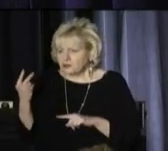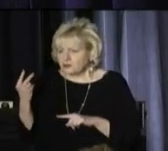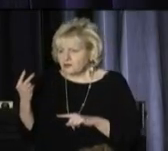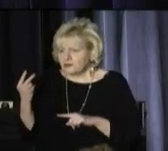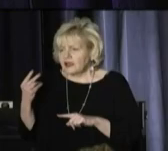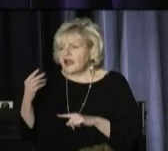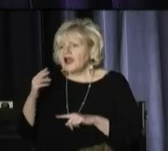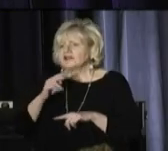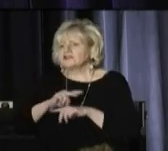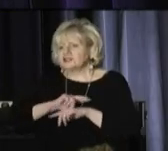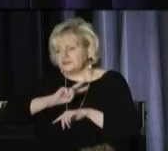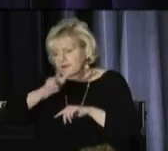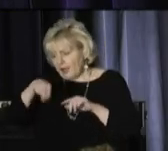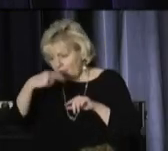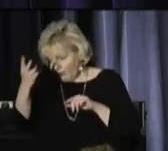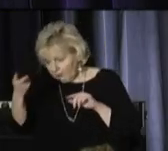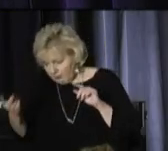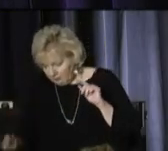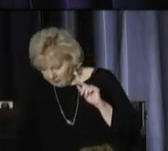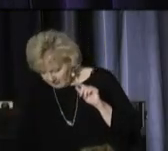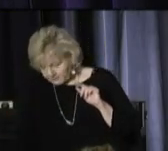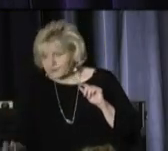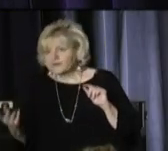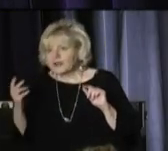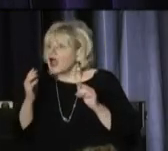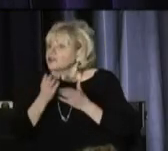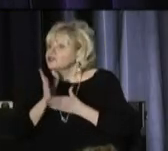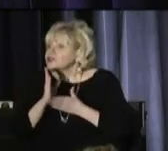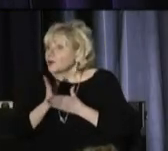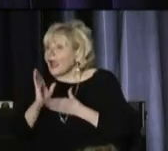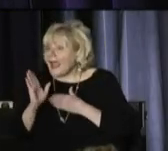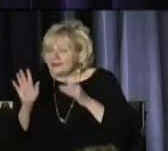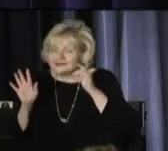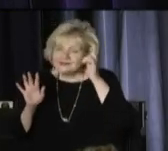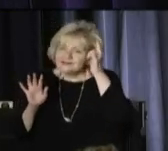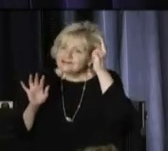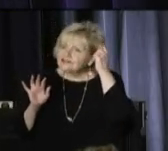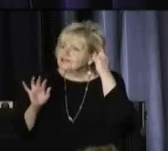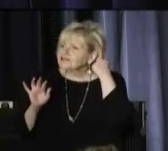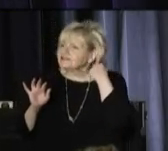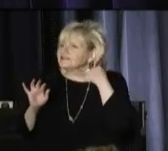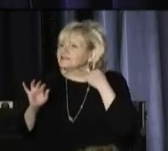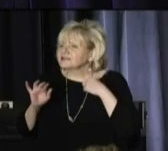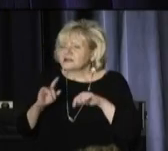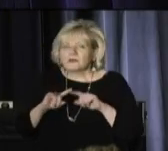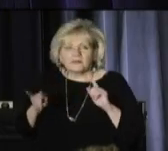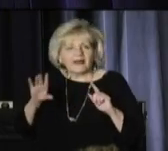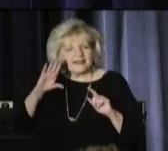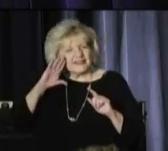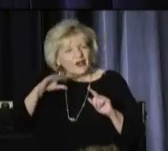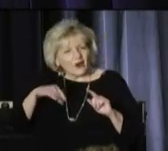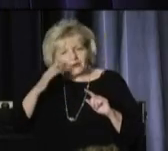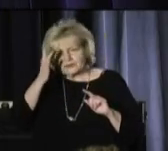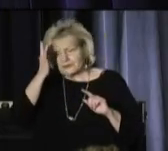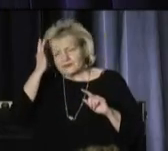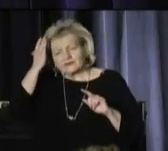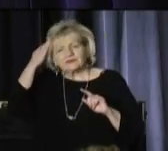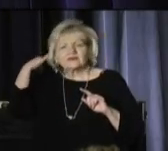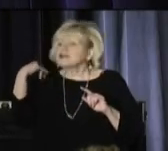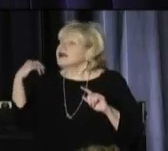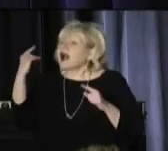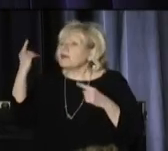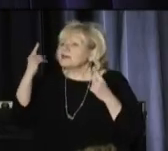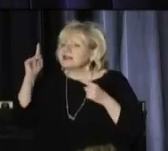a fall down the stairs, and but she's okay. But you know, I'm thinking about her a